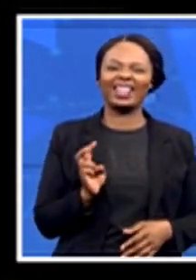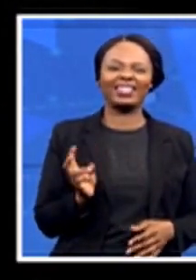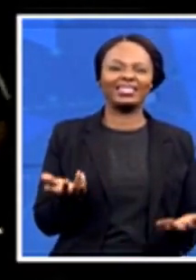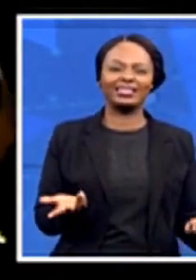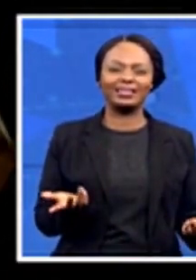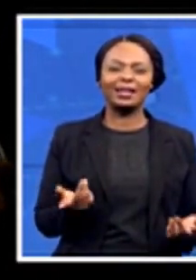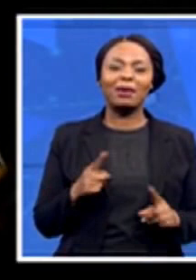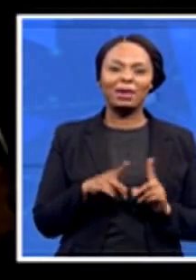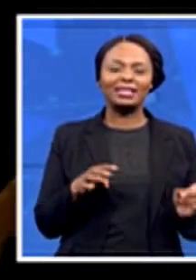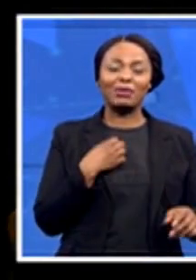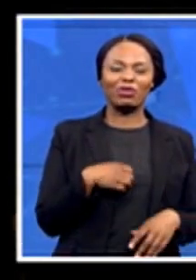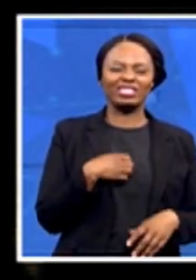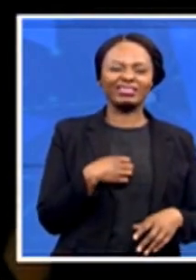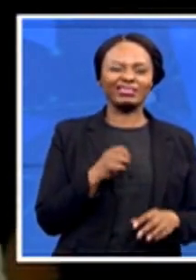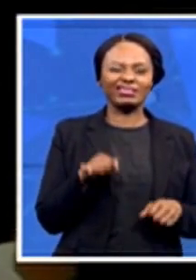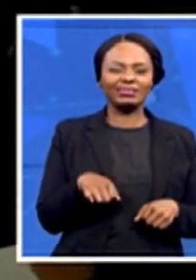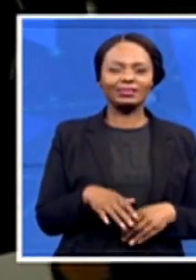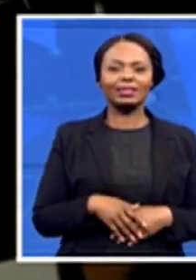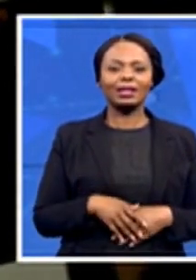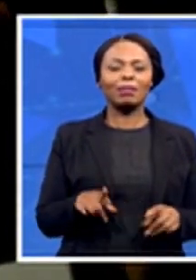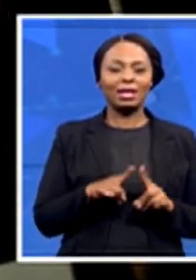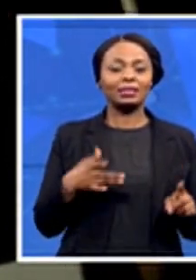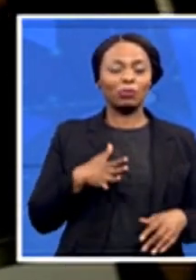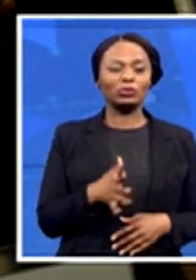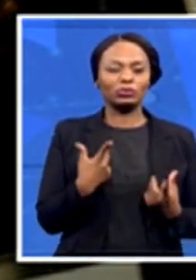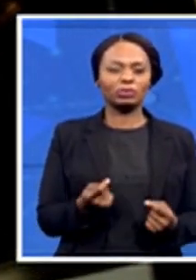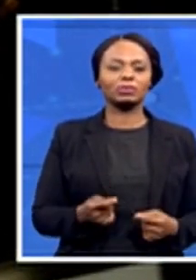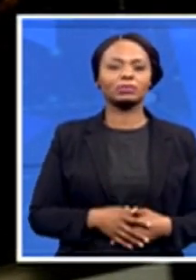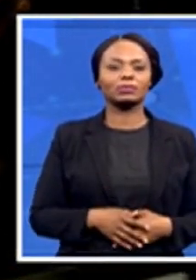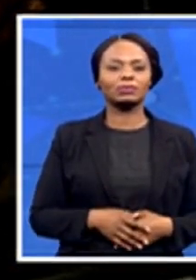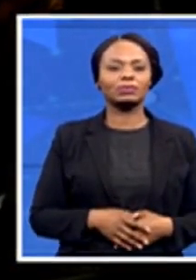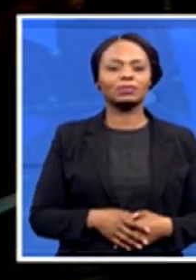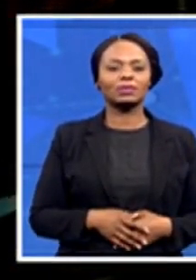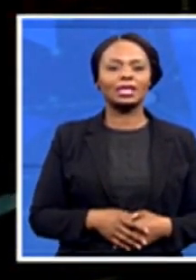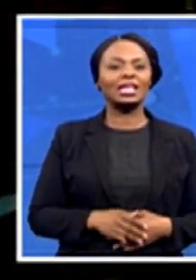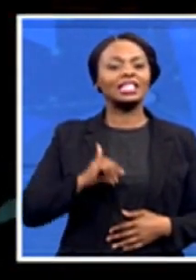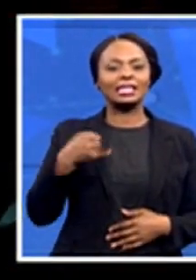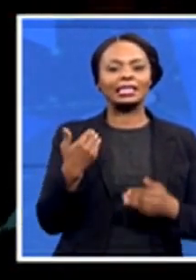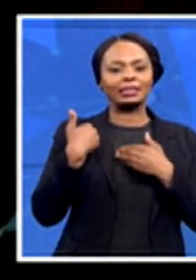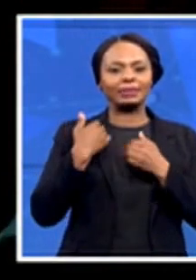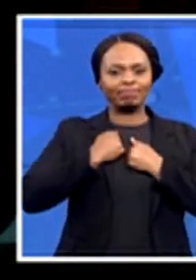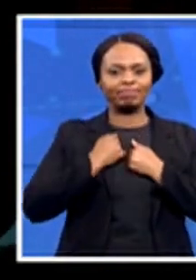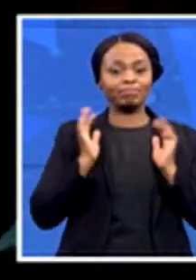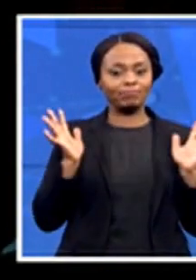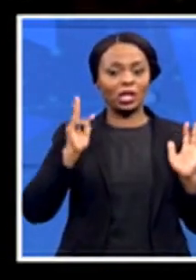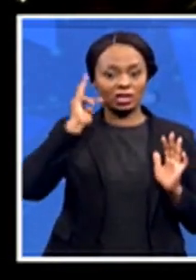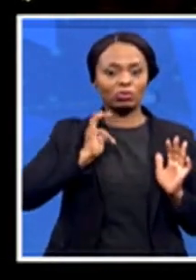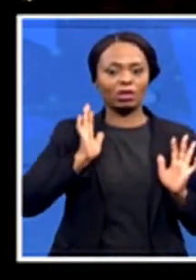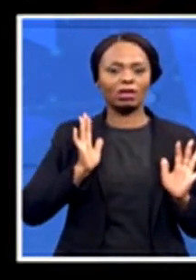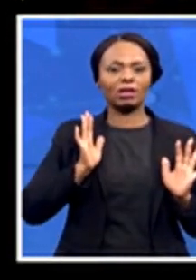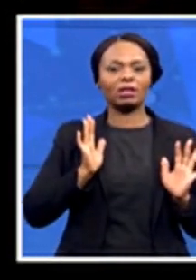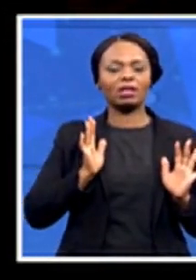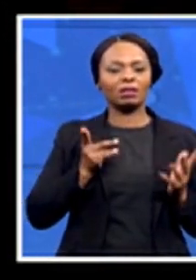do this. For your safety, even regardless of what other people are saying. But